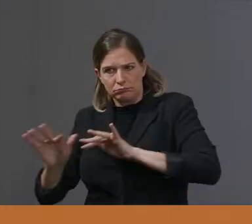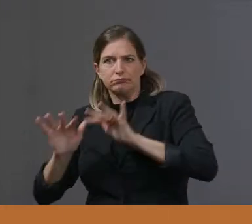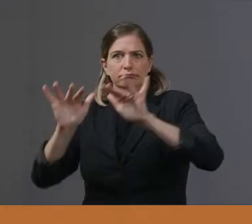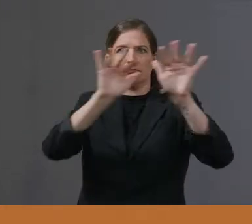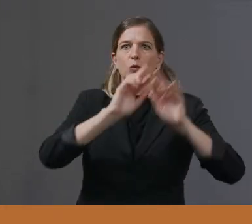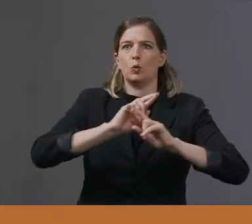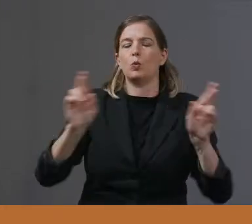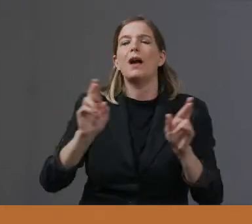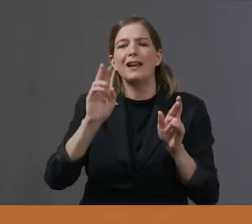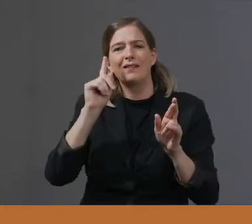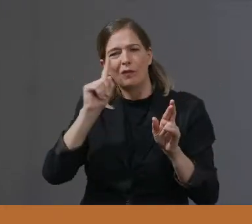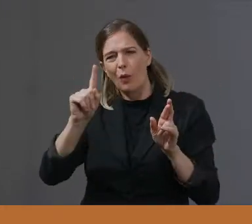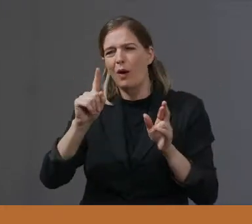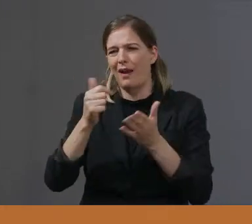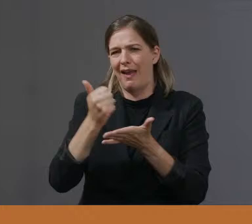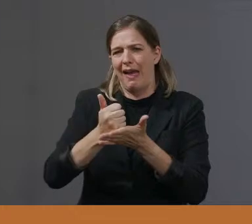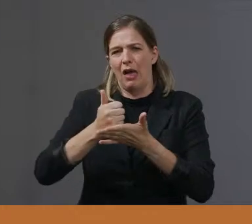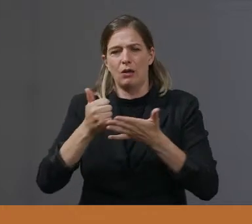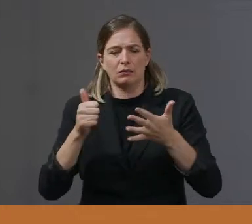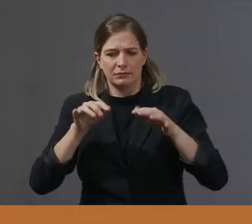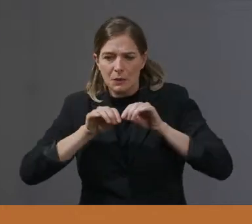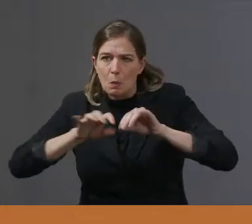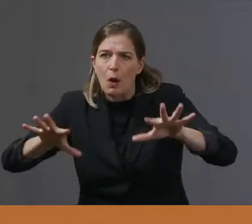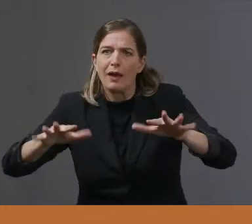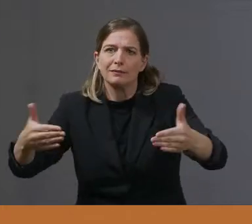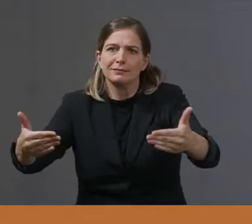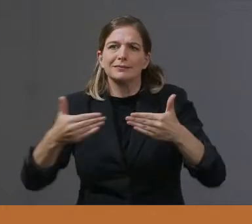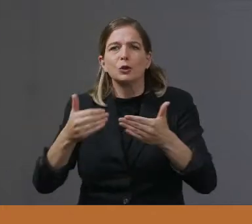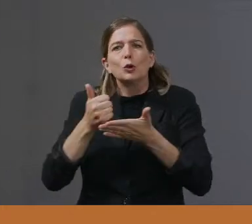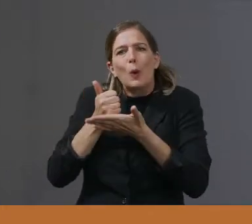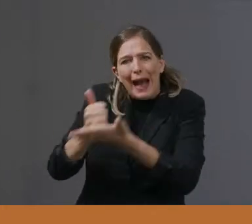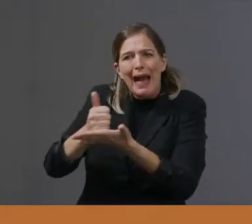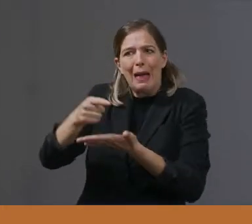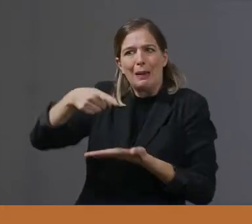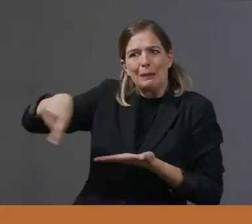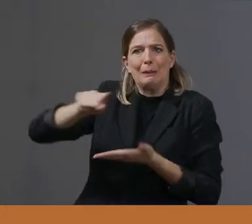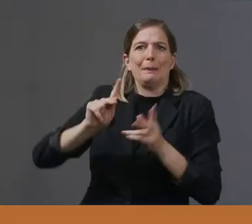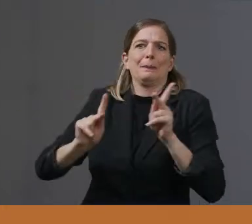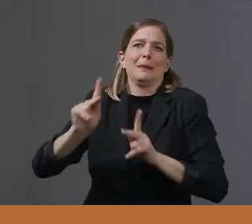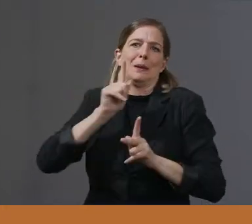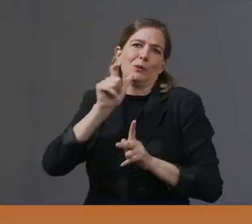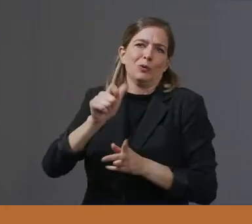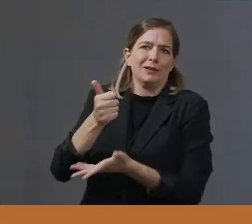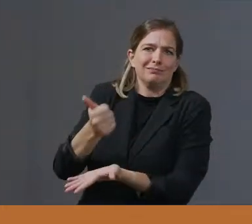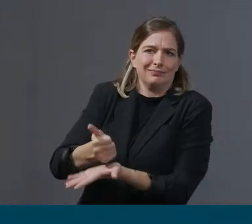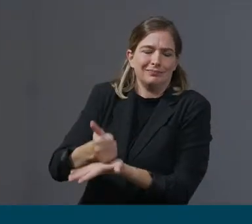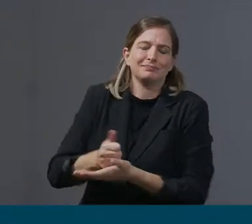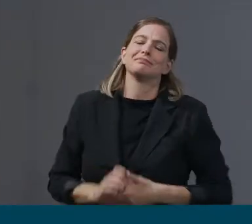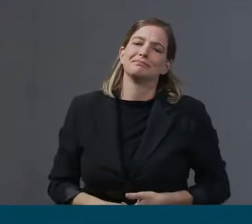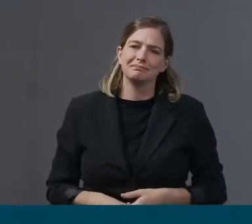help those most vulnerable in our population so they can get back to normal. Thanks. Thank you very much, General.